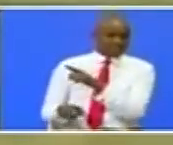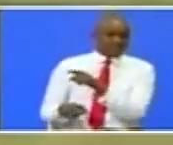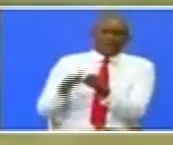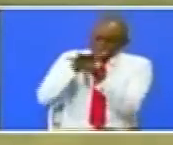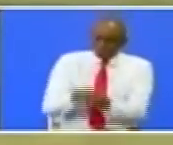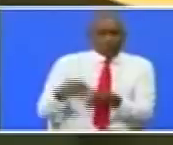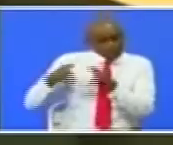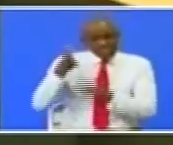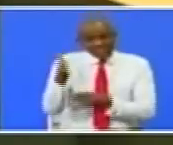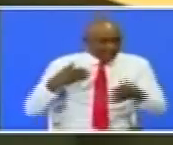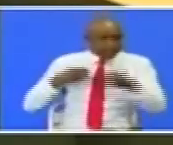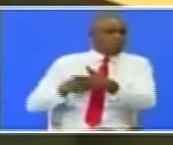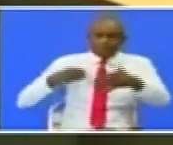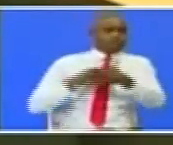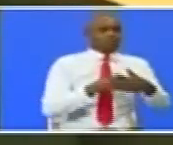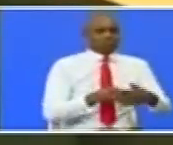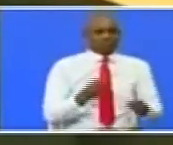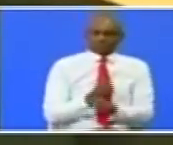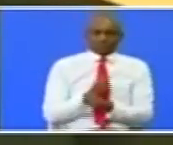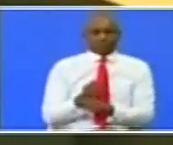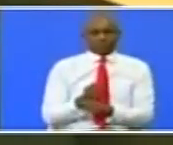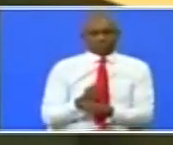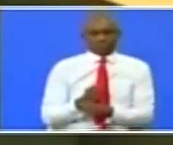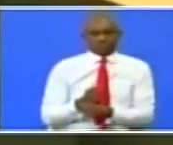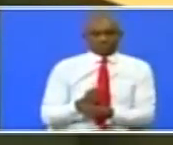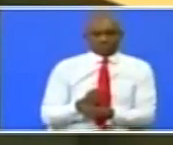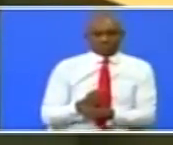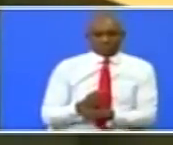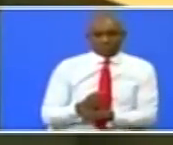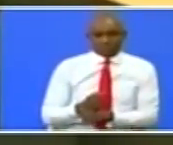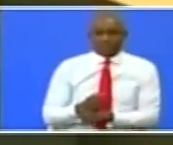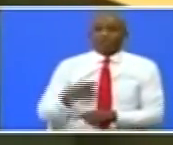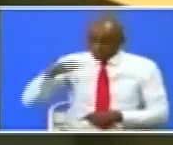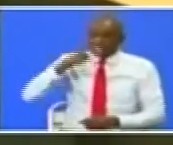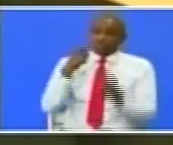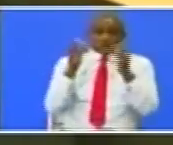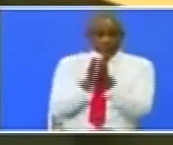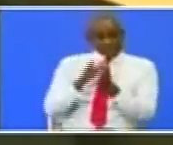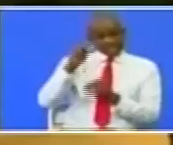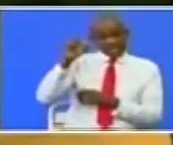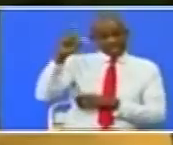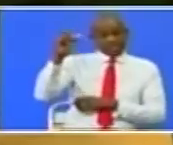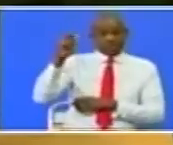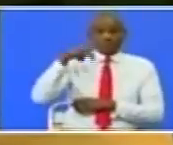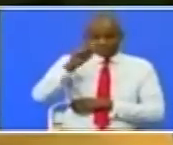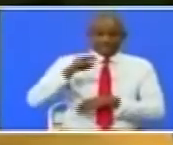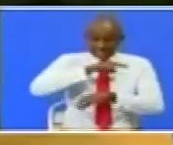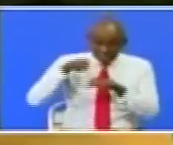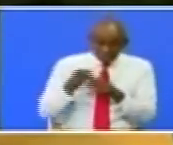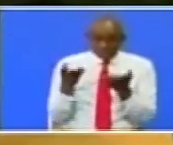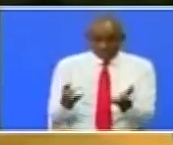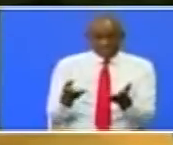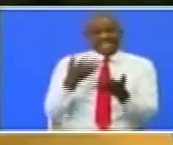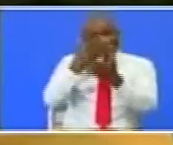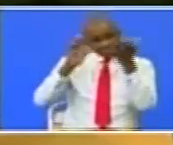denied opportunities. I would say that there are many, many cases still. We spoke to Nelson Otwoma from the National Empowerment